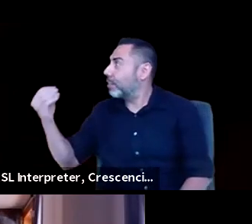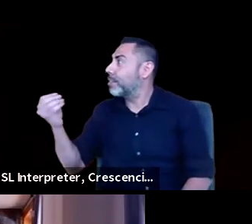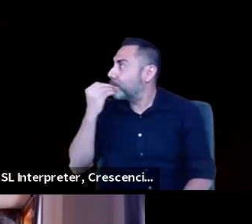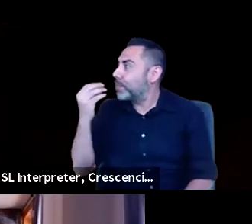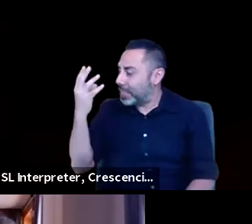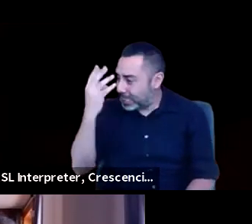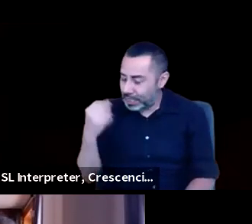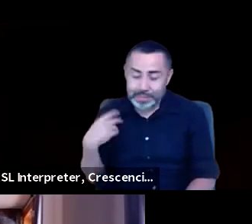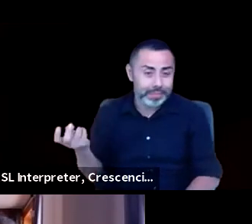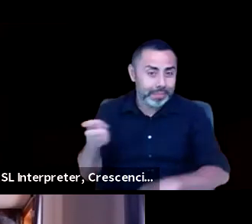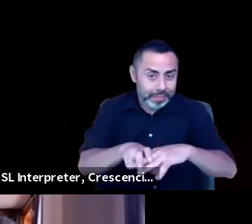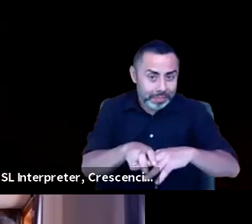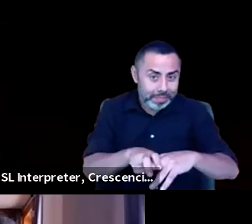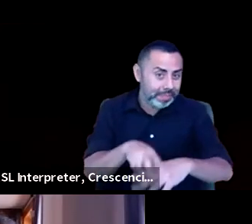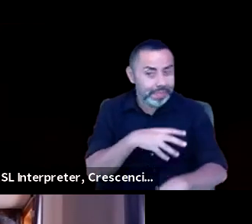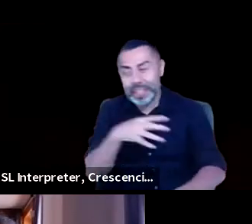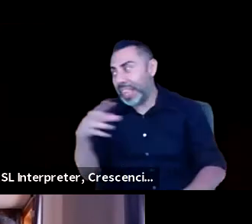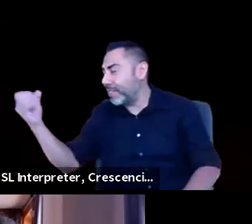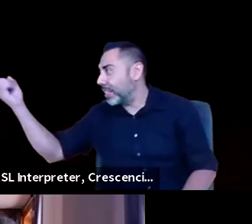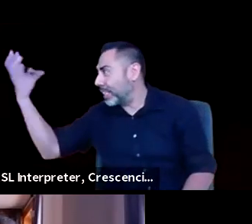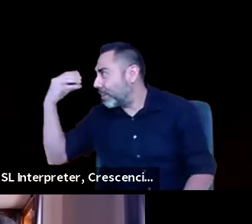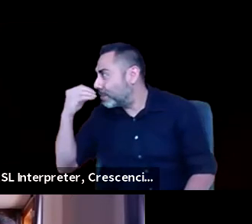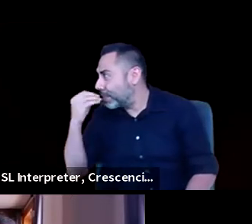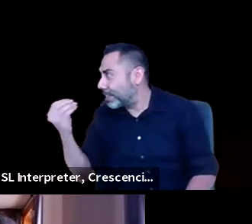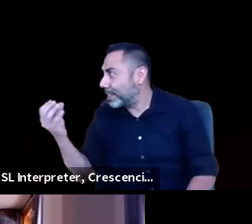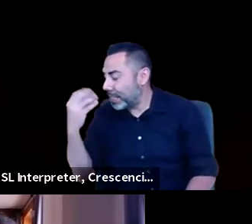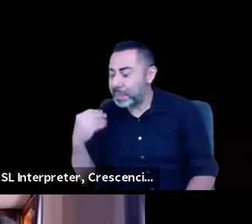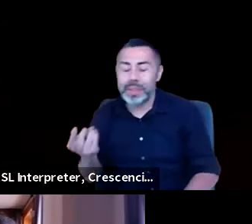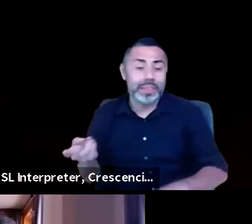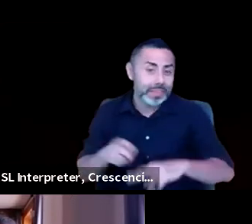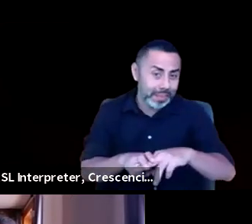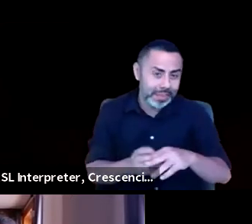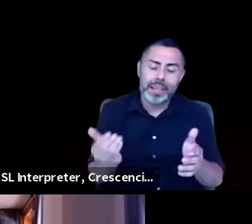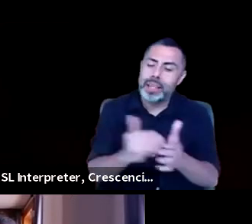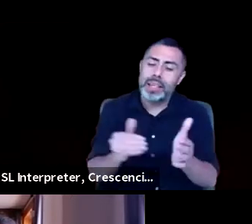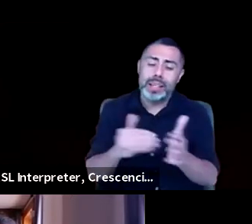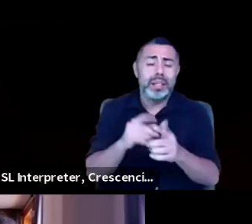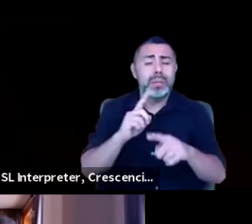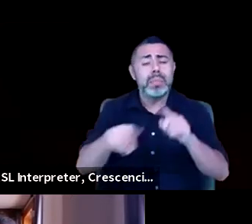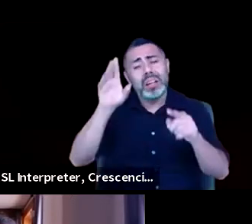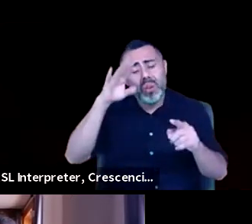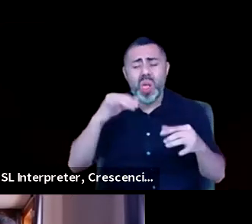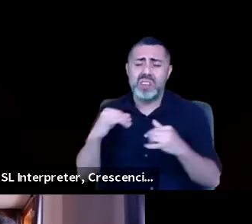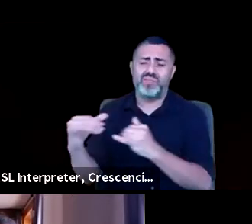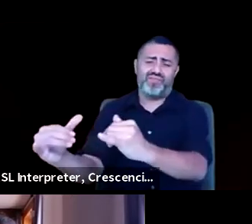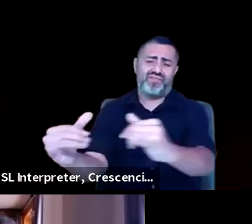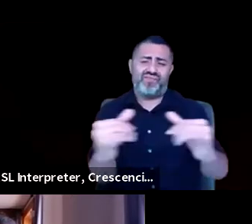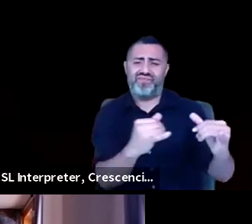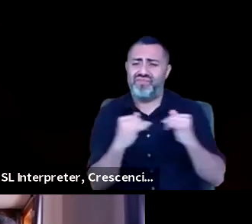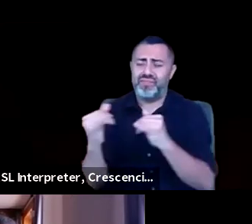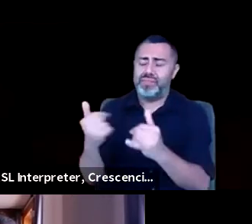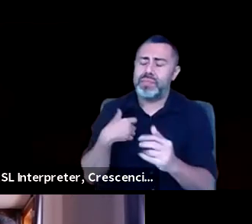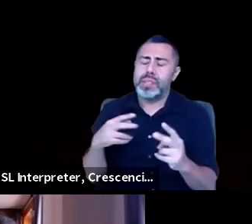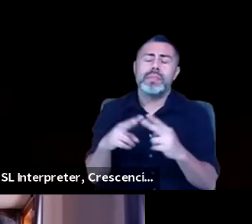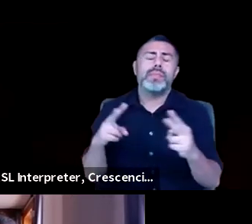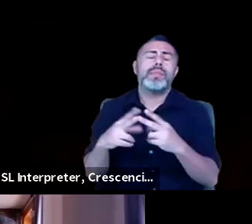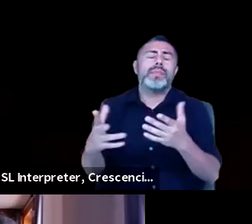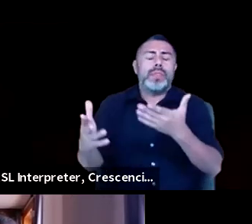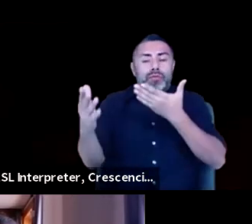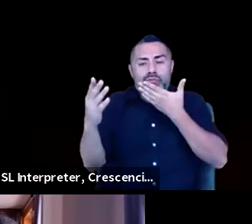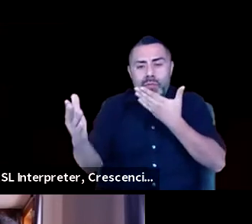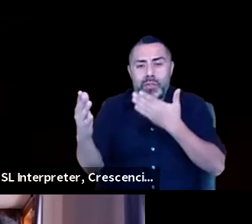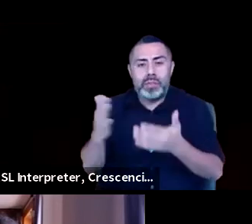computer. But all of us are doing that. And I'm, you know, really grateful for the team, the thoughtful team that I